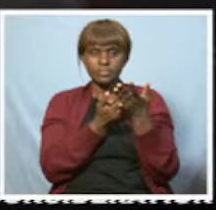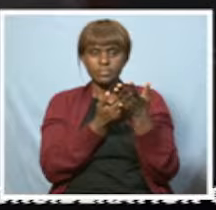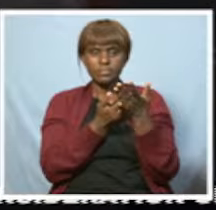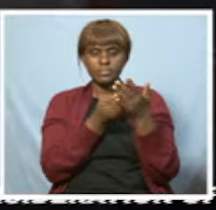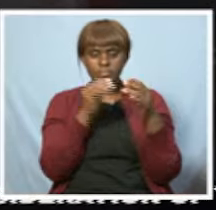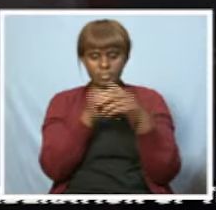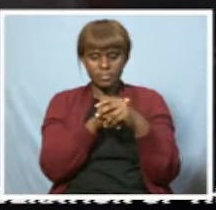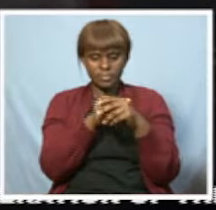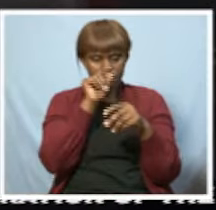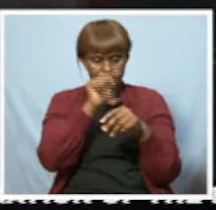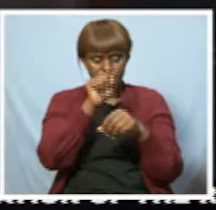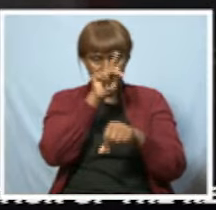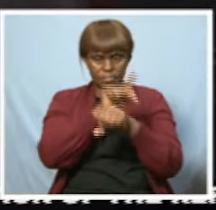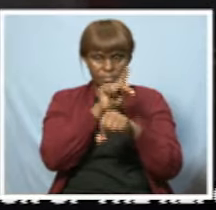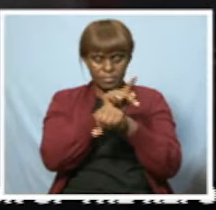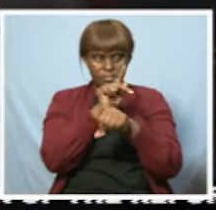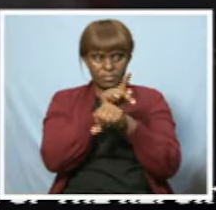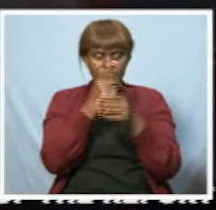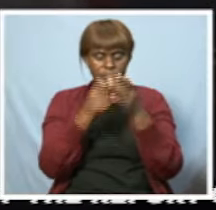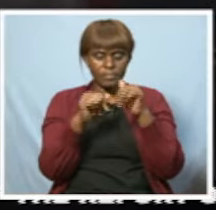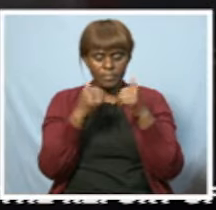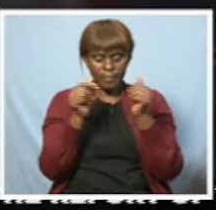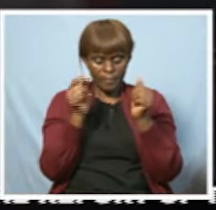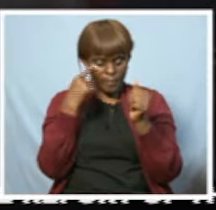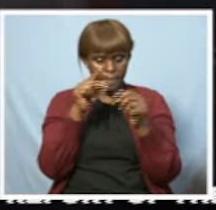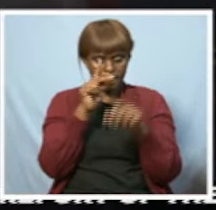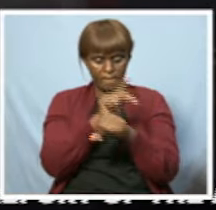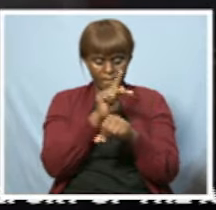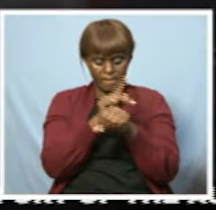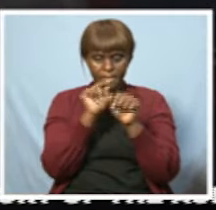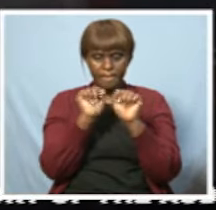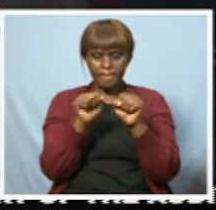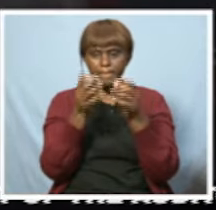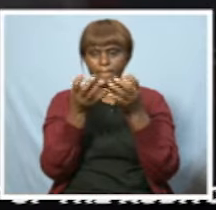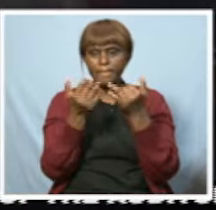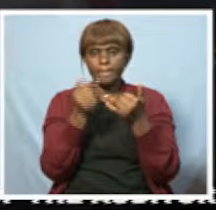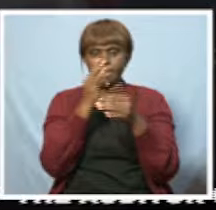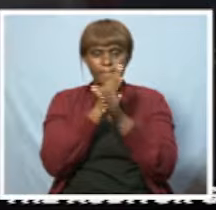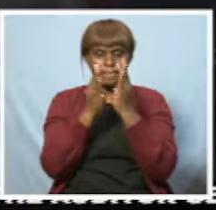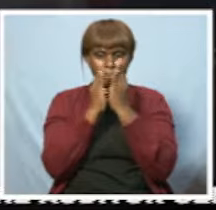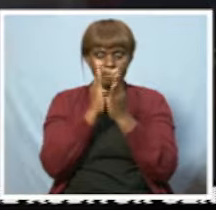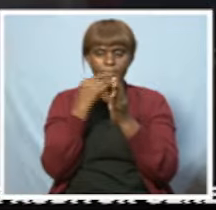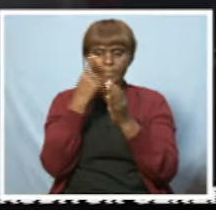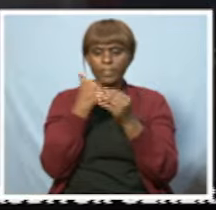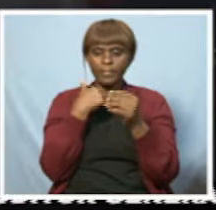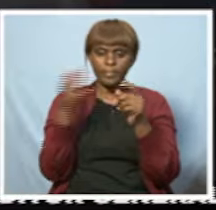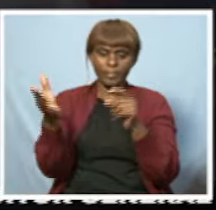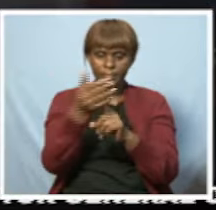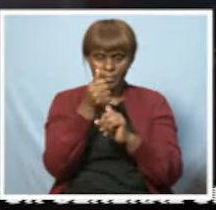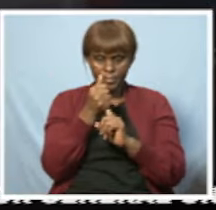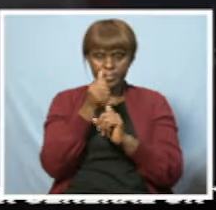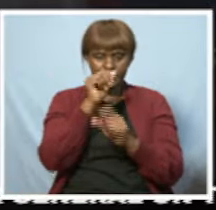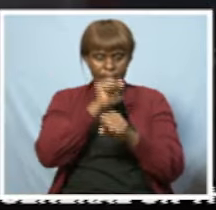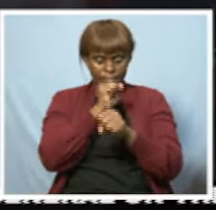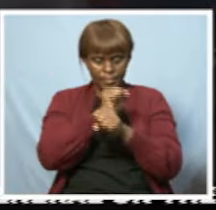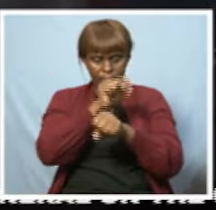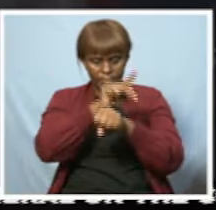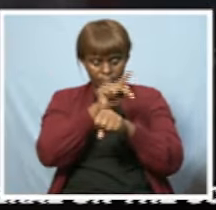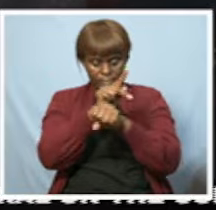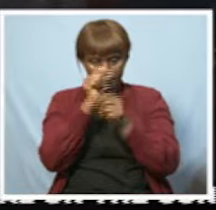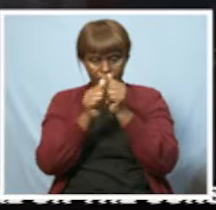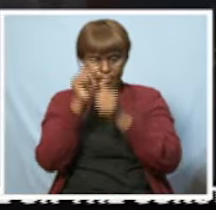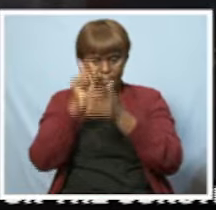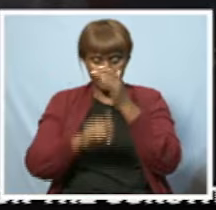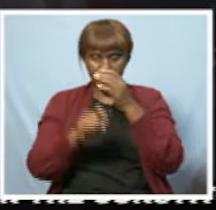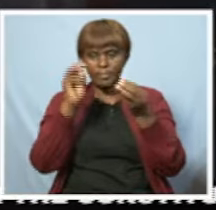in some projects where he bid for a project. They might want a contractor who has achieved a job, a project that is worth more